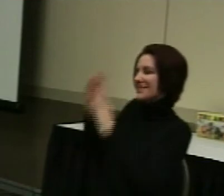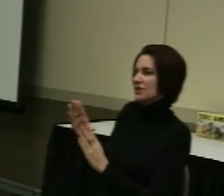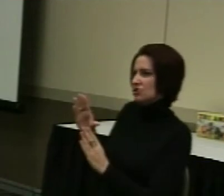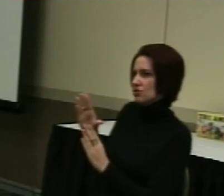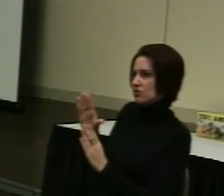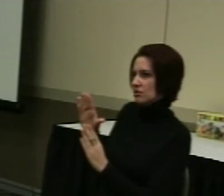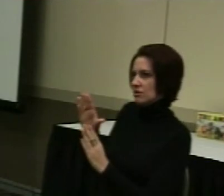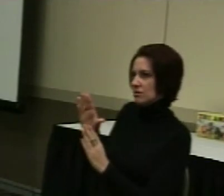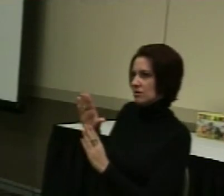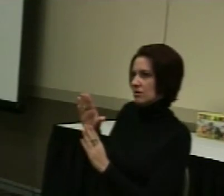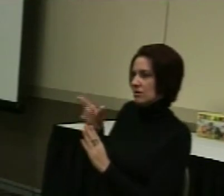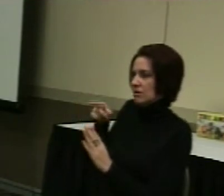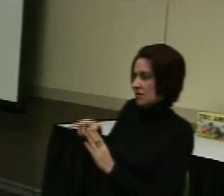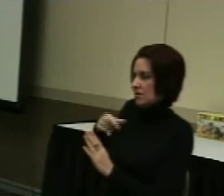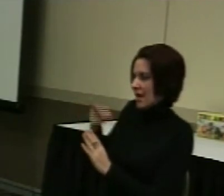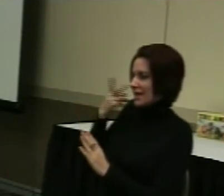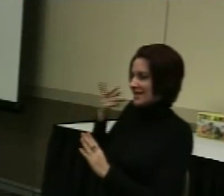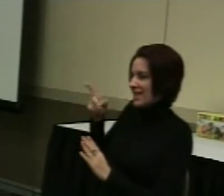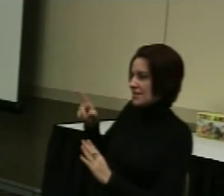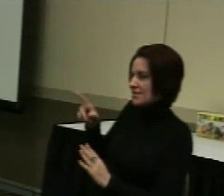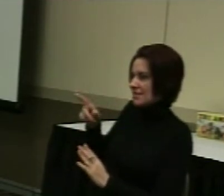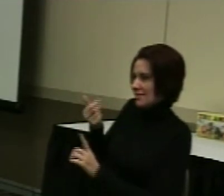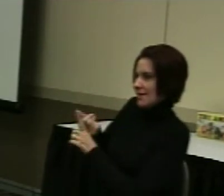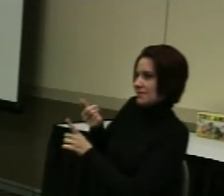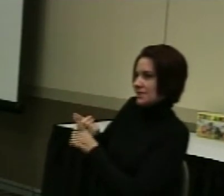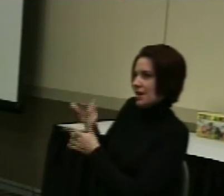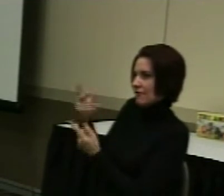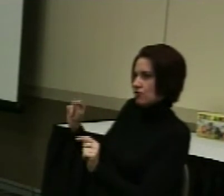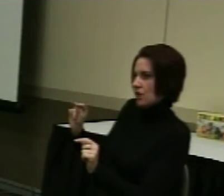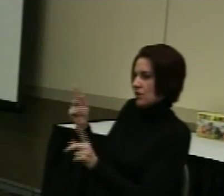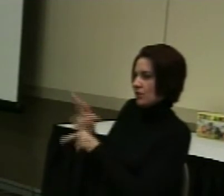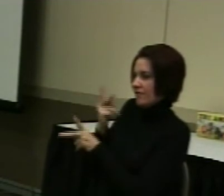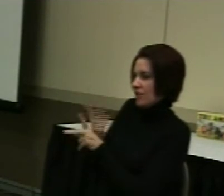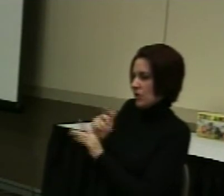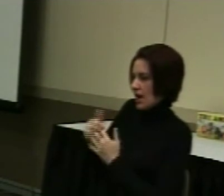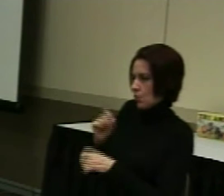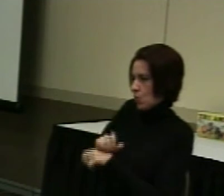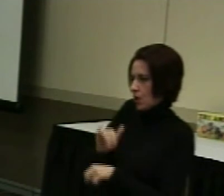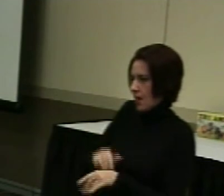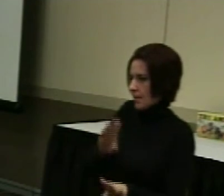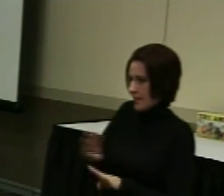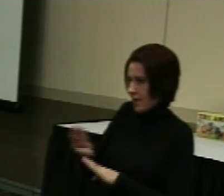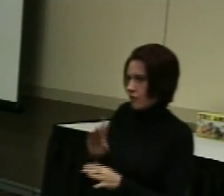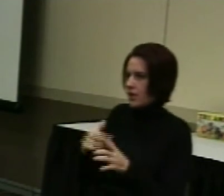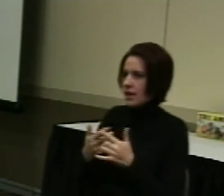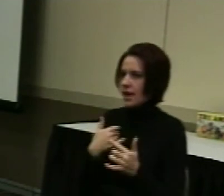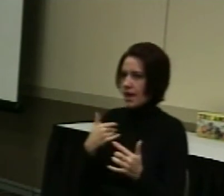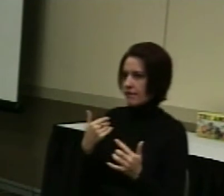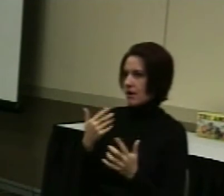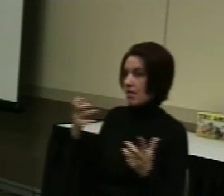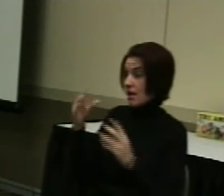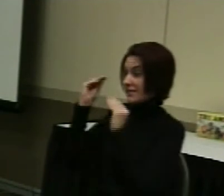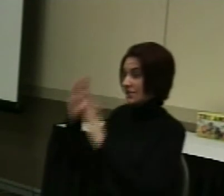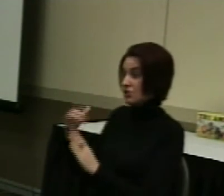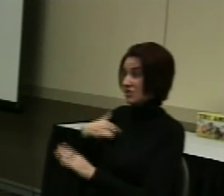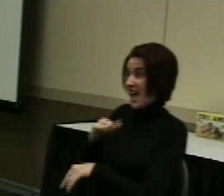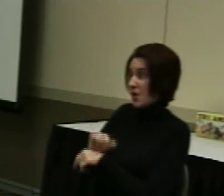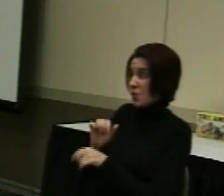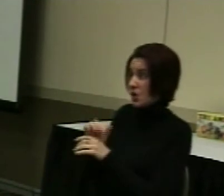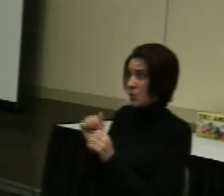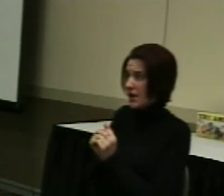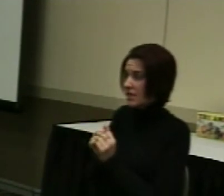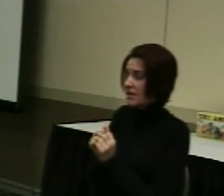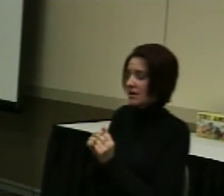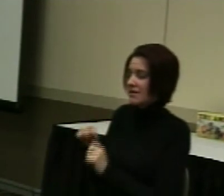see trying to figure out a different route to working on the behavior, and then I have a lot of the teachers that I'm working with